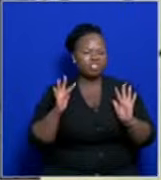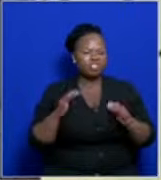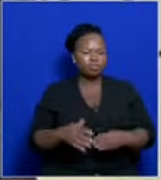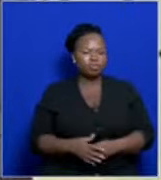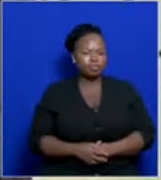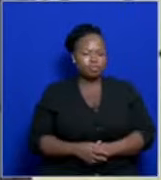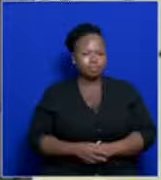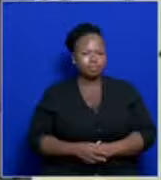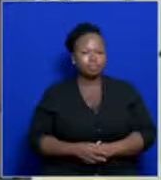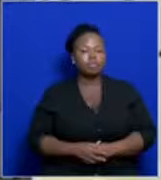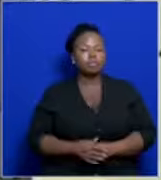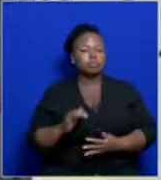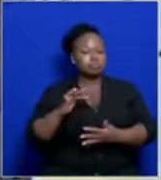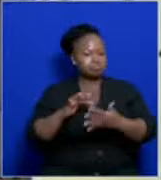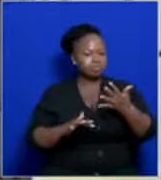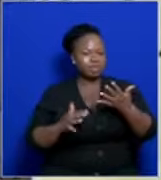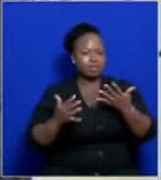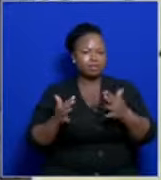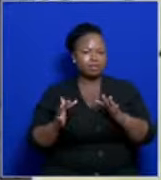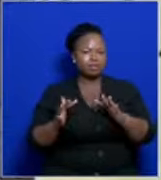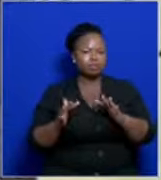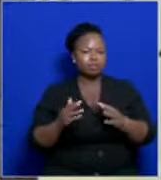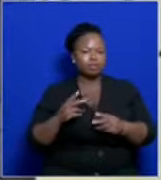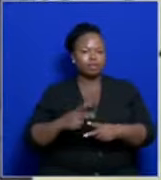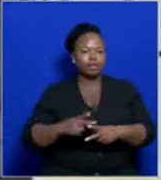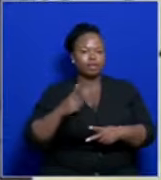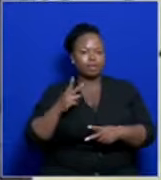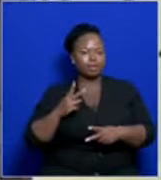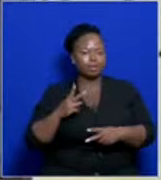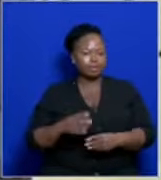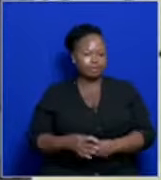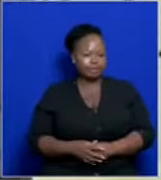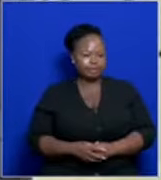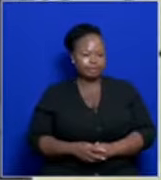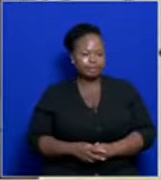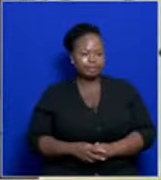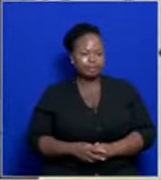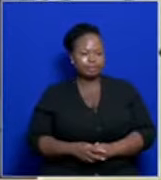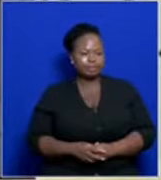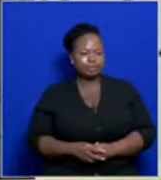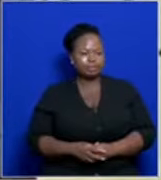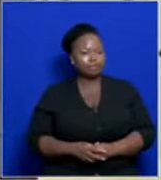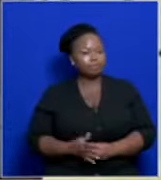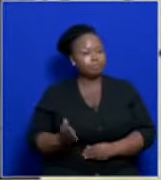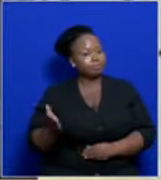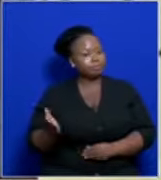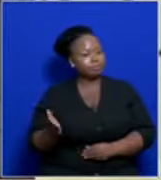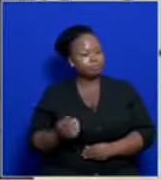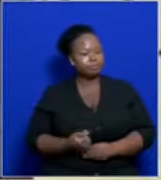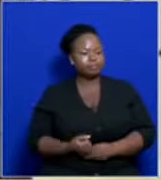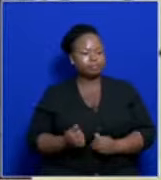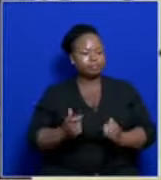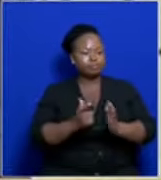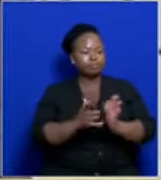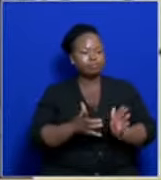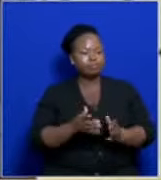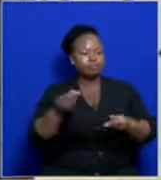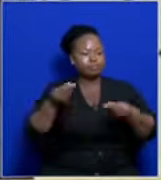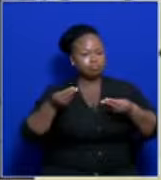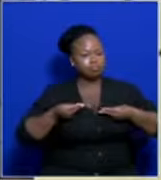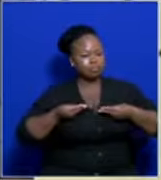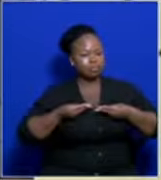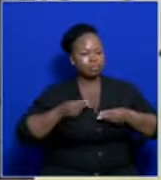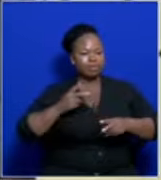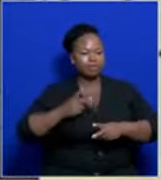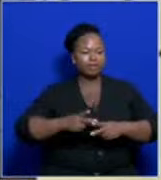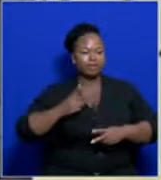is finalized, and the advocate has issued the final